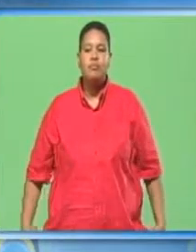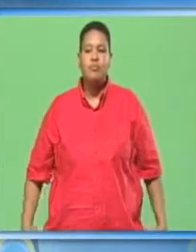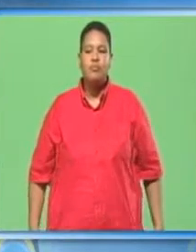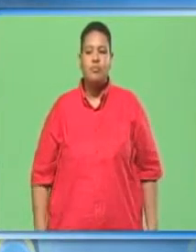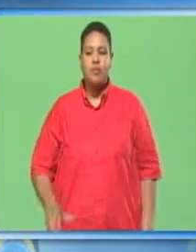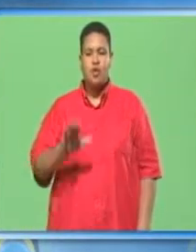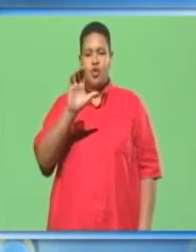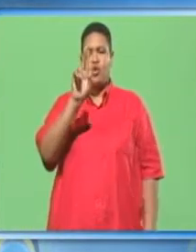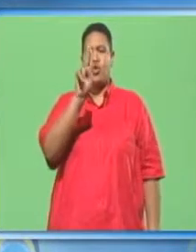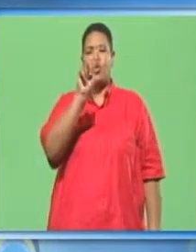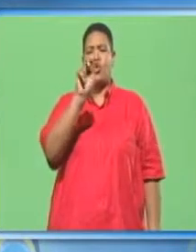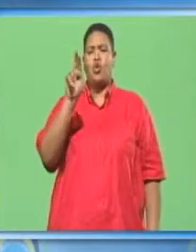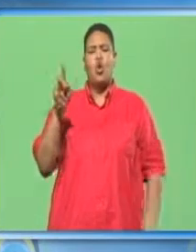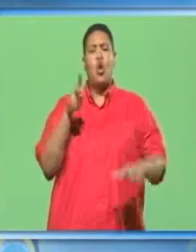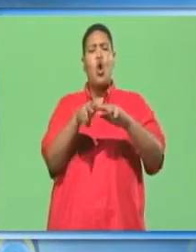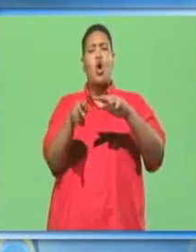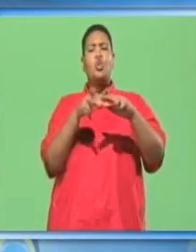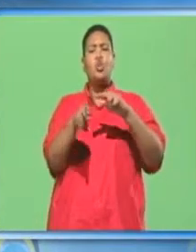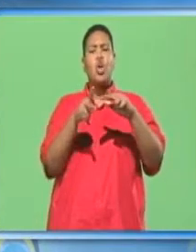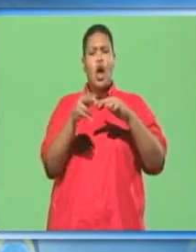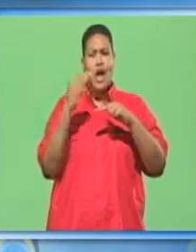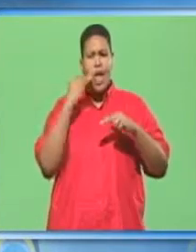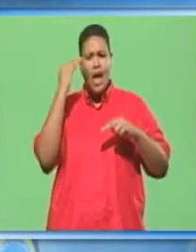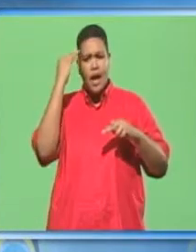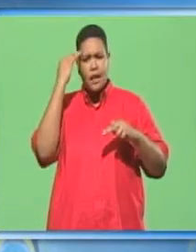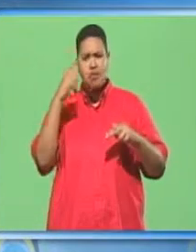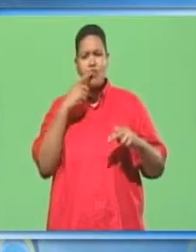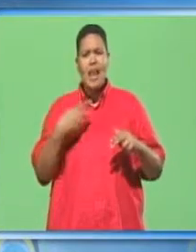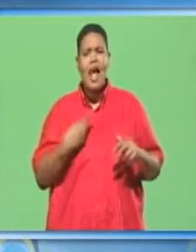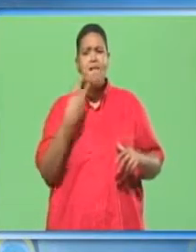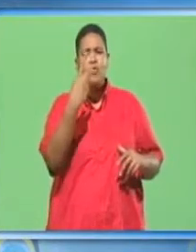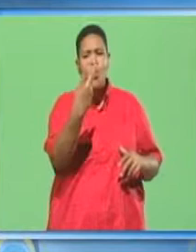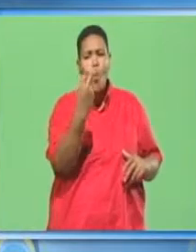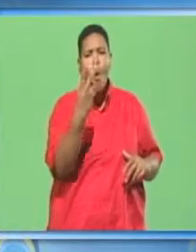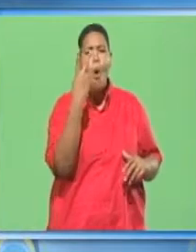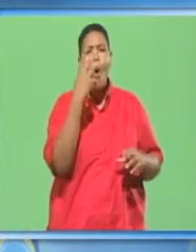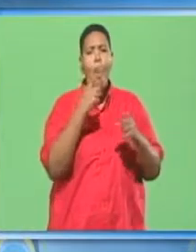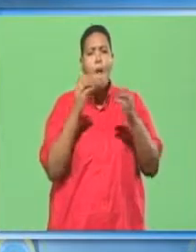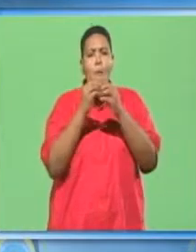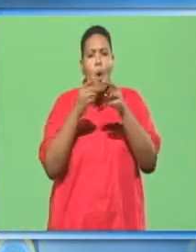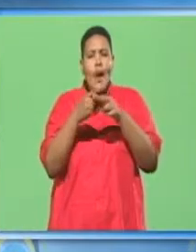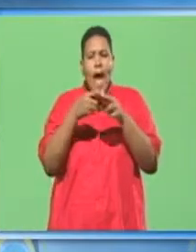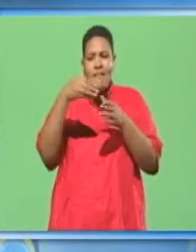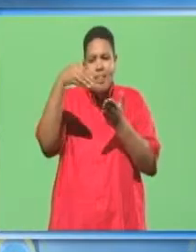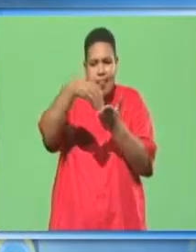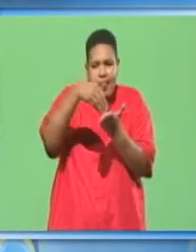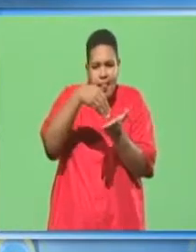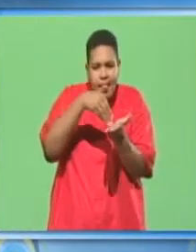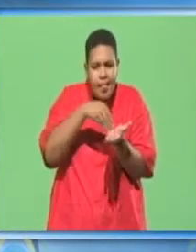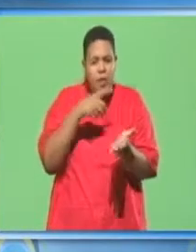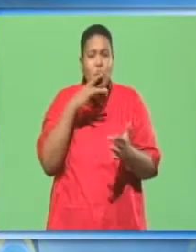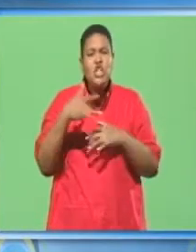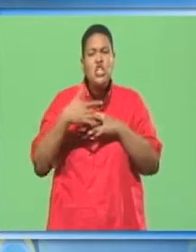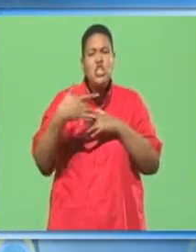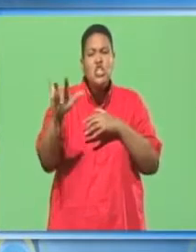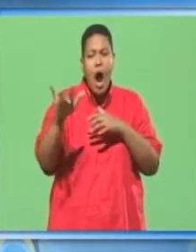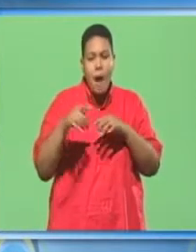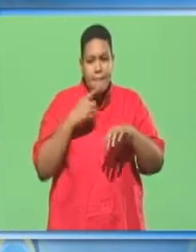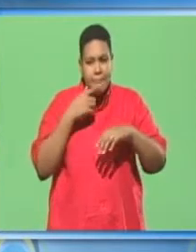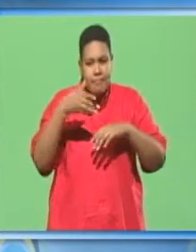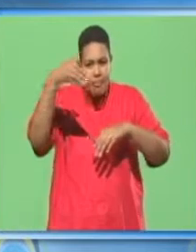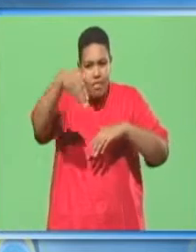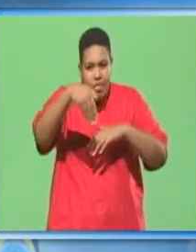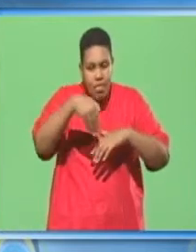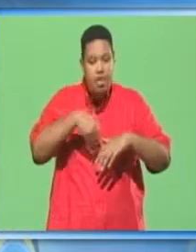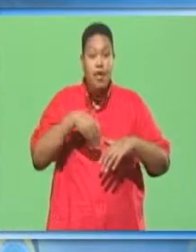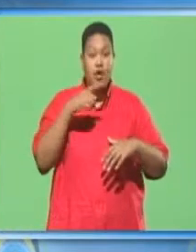Cutter head. The cutter head contains 2 or more cutting knives which are honed to a very sharp edge.